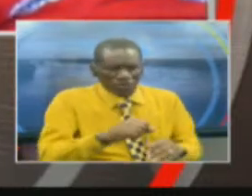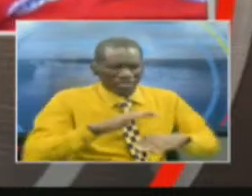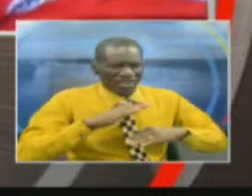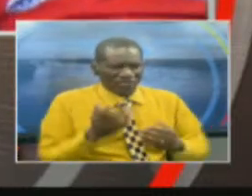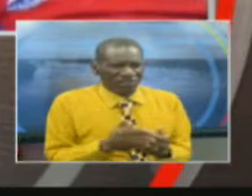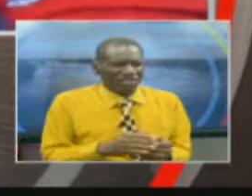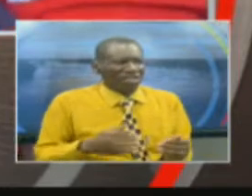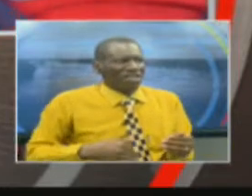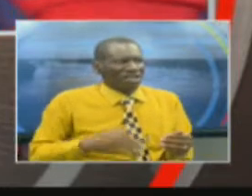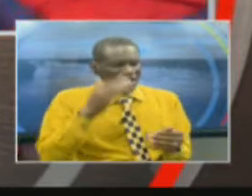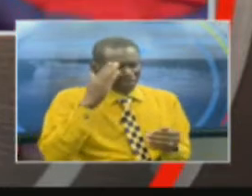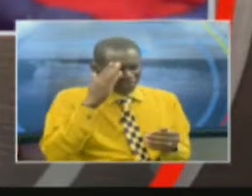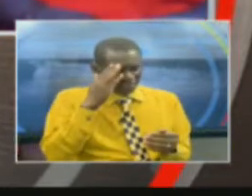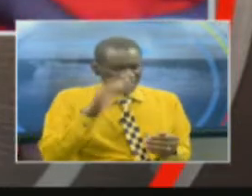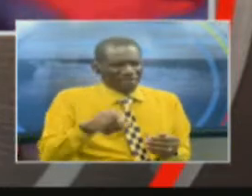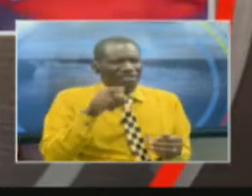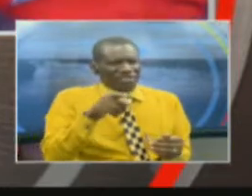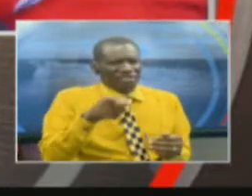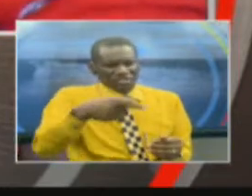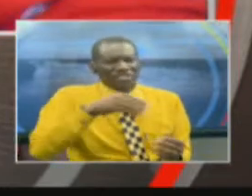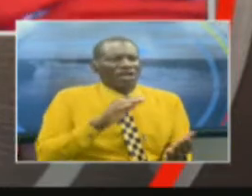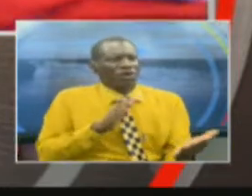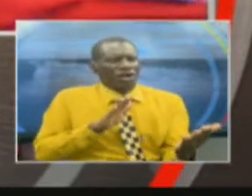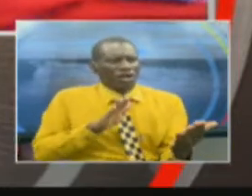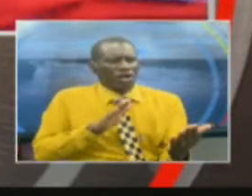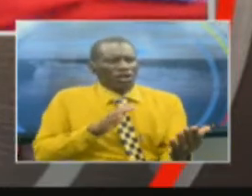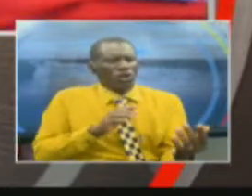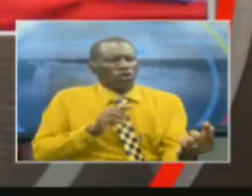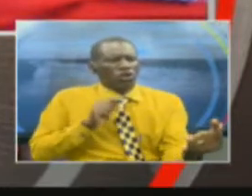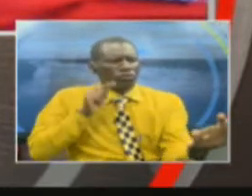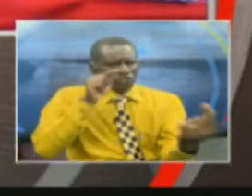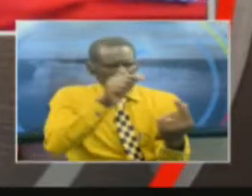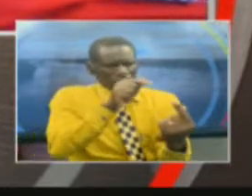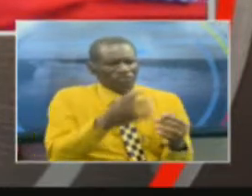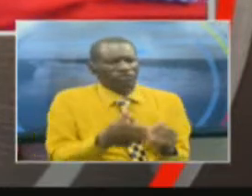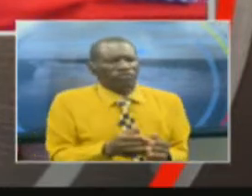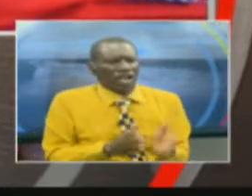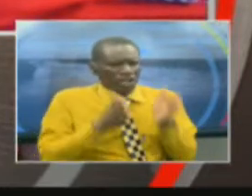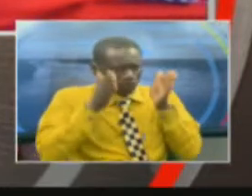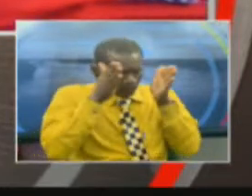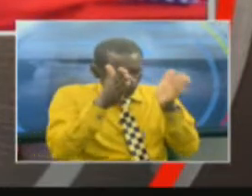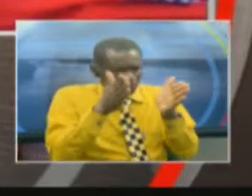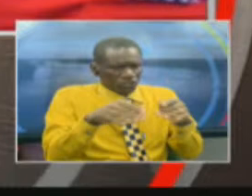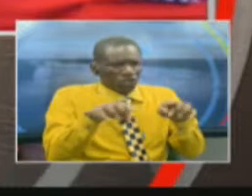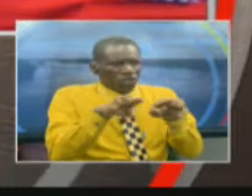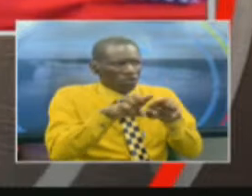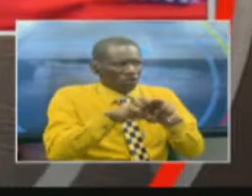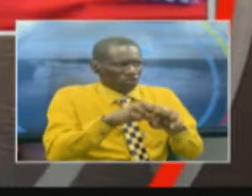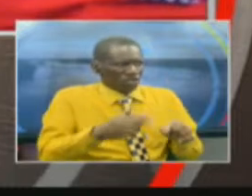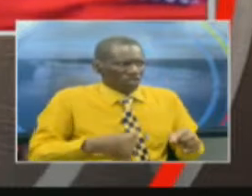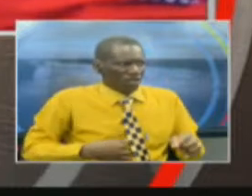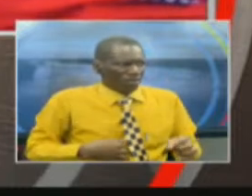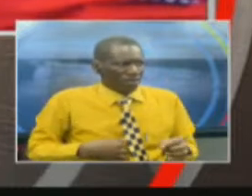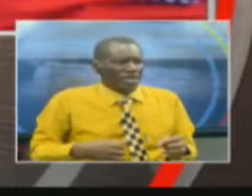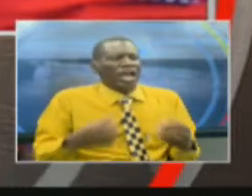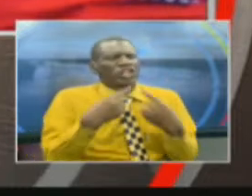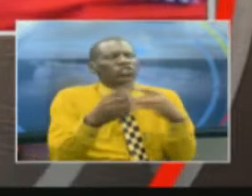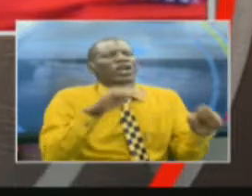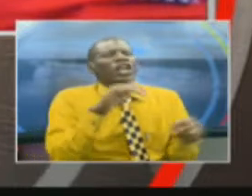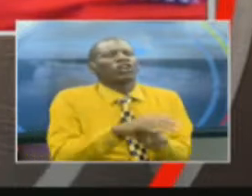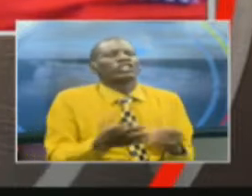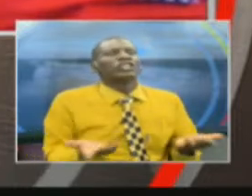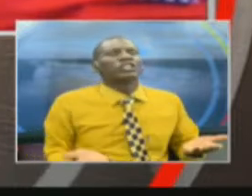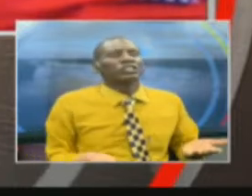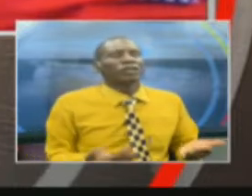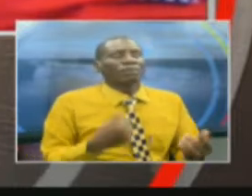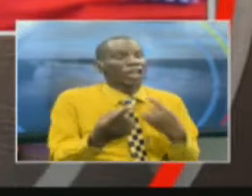I think it is our perspectives. Like I'm also I'm very outspoken,